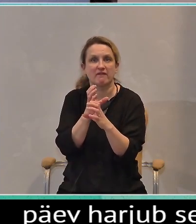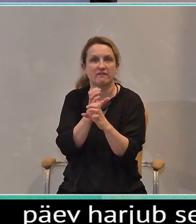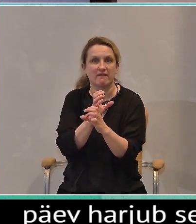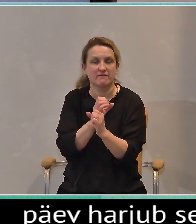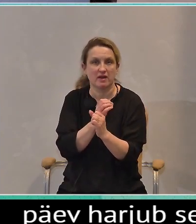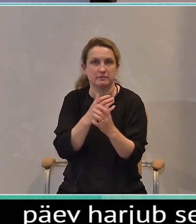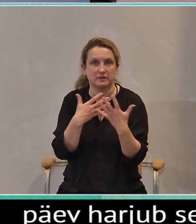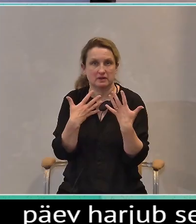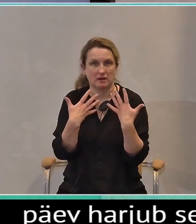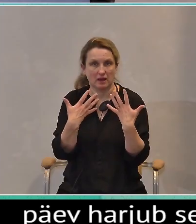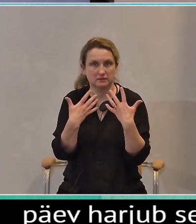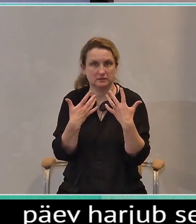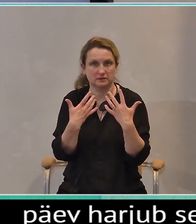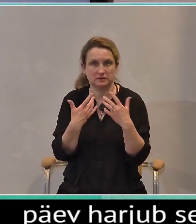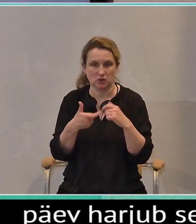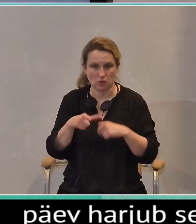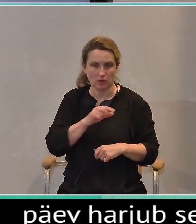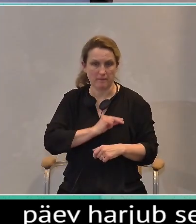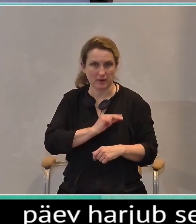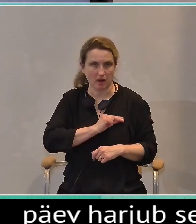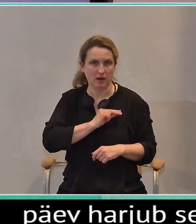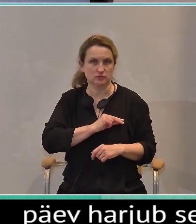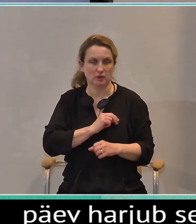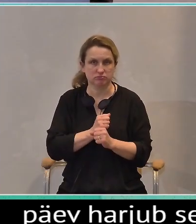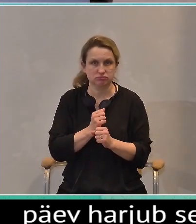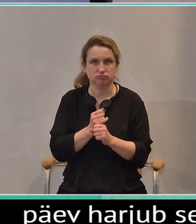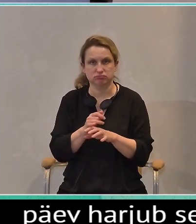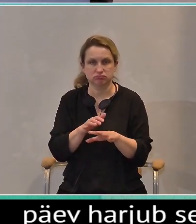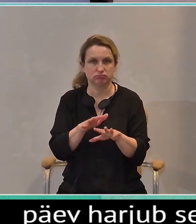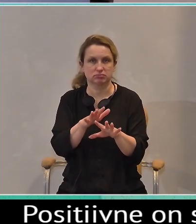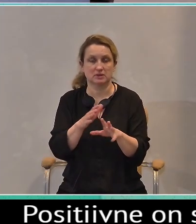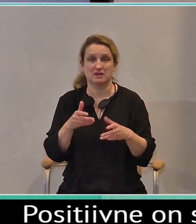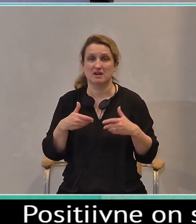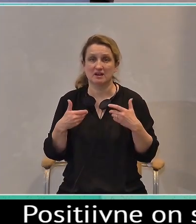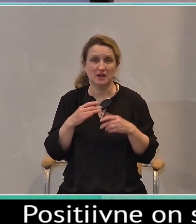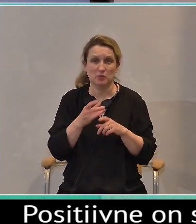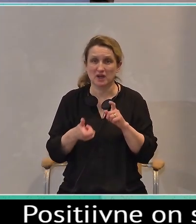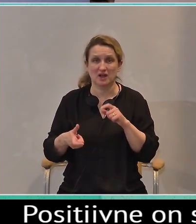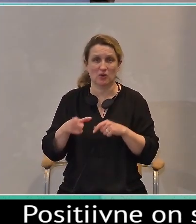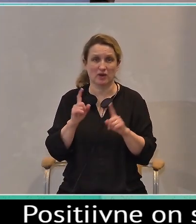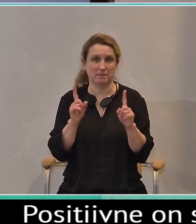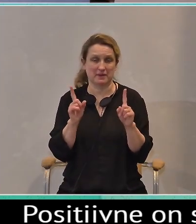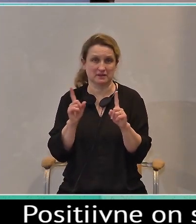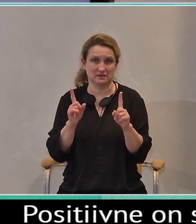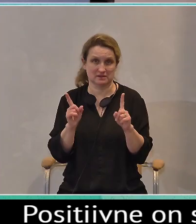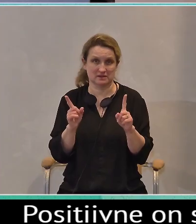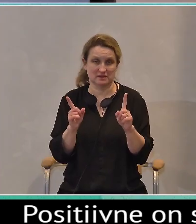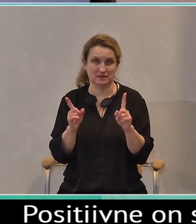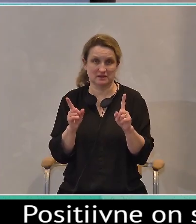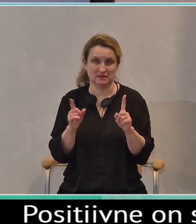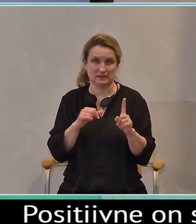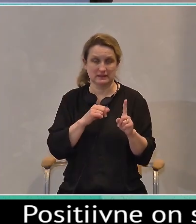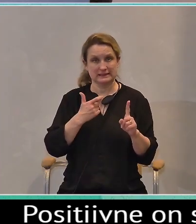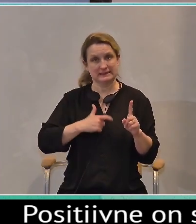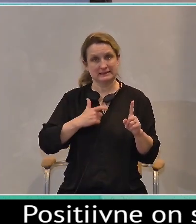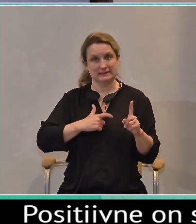She wrings her hands much less, and she uses her hands more than she used to. And the best for